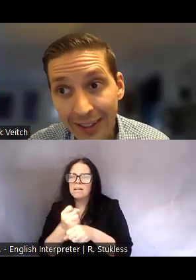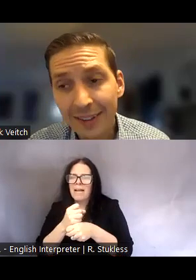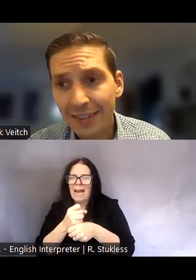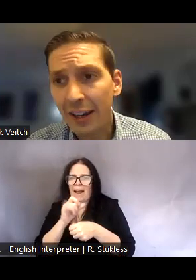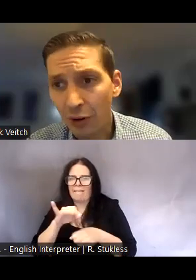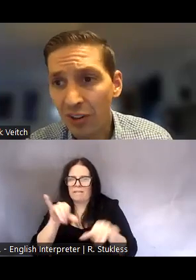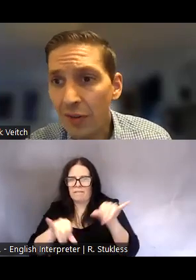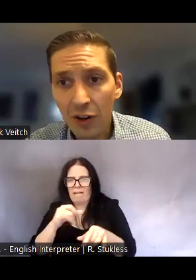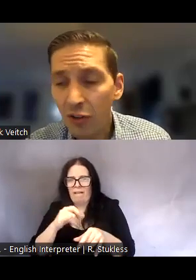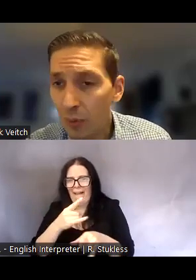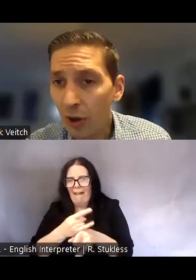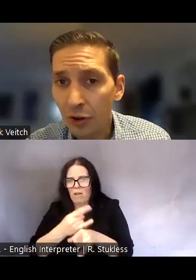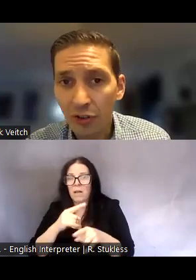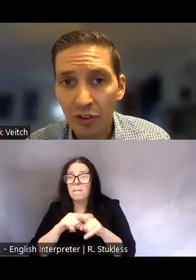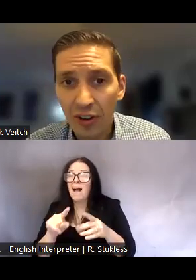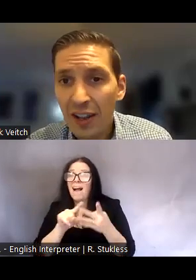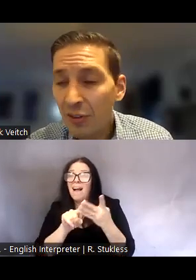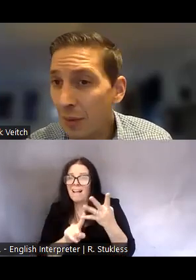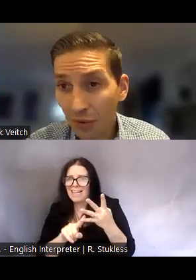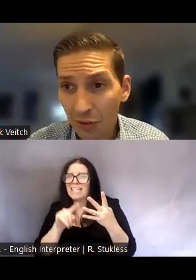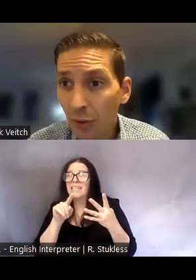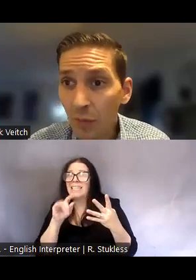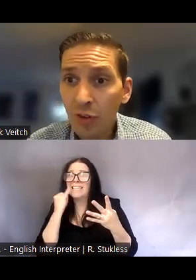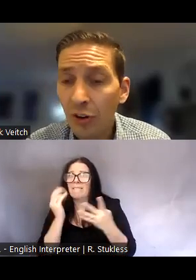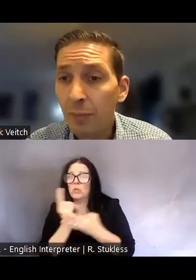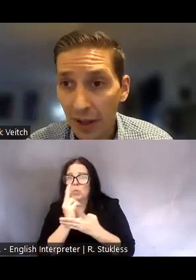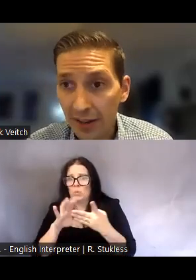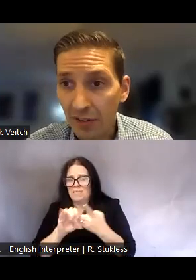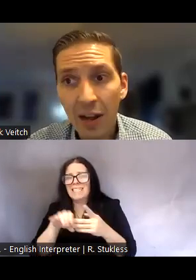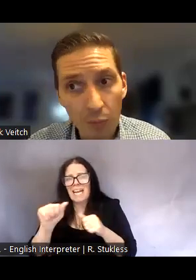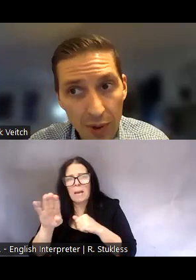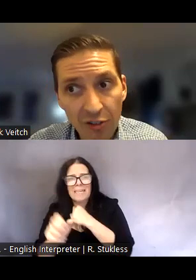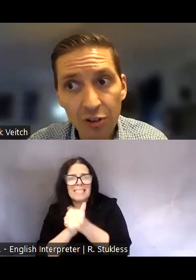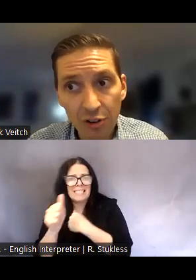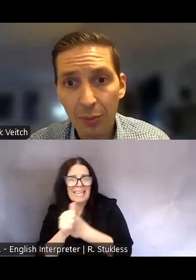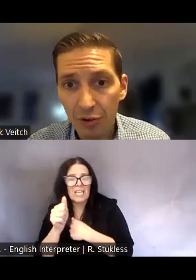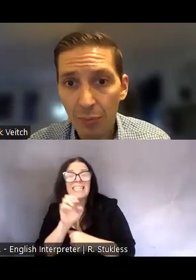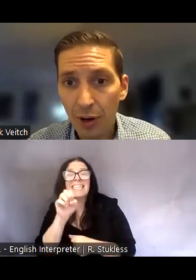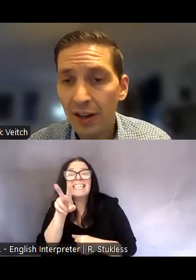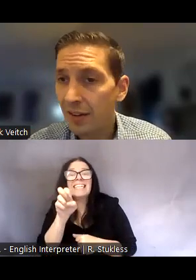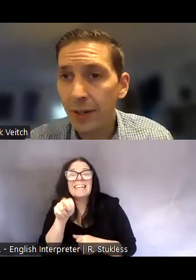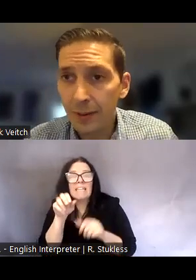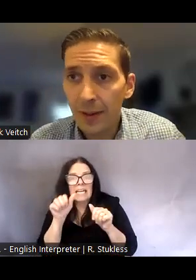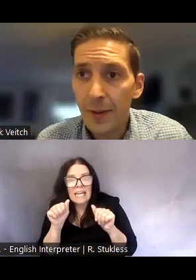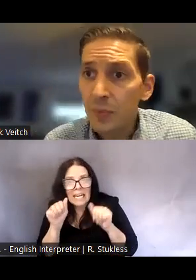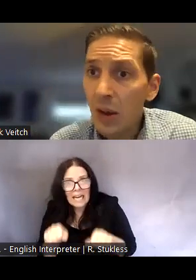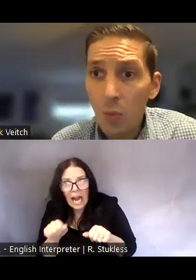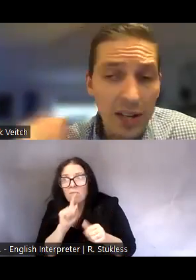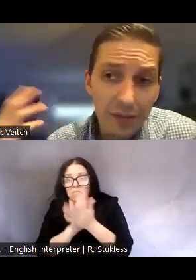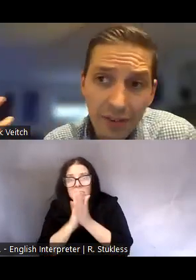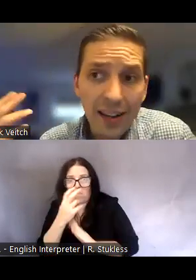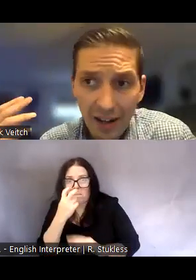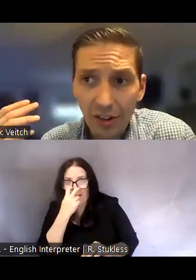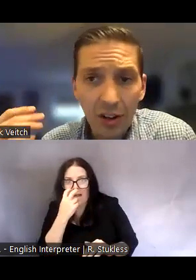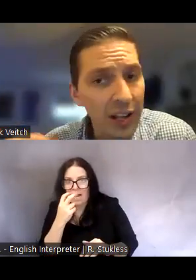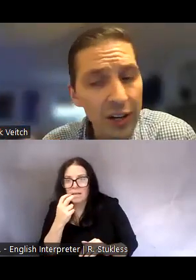be really dangerous, even in small doses. Sometimes if consumed can even result in blindness, that major disruption to brain activity.